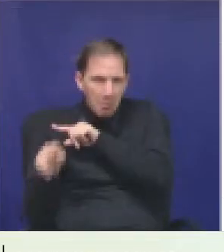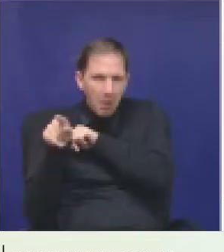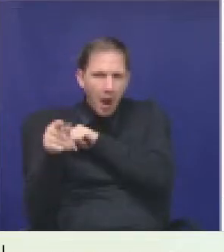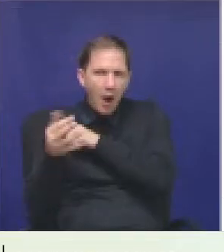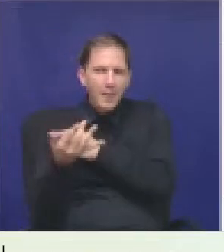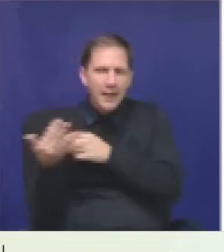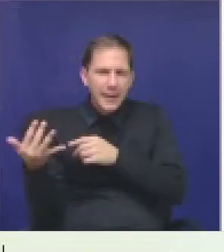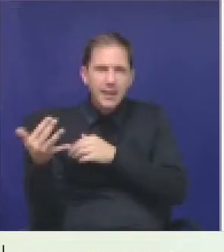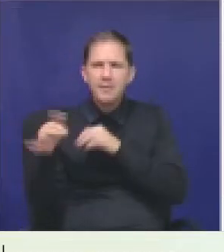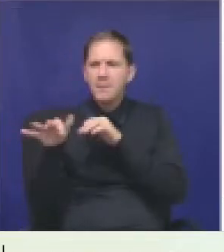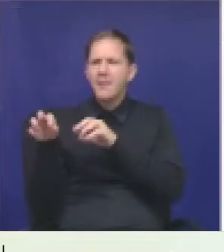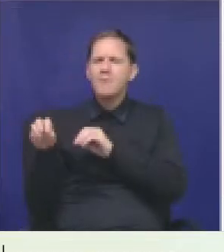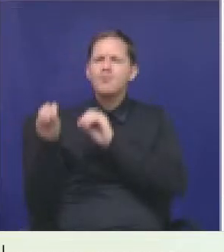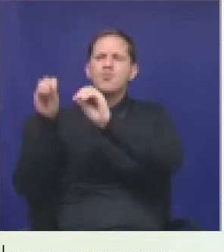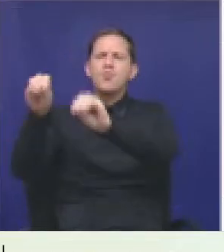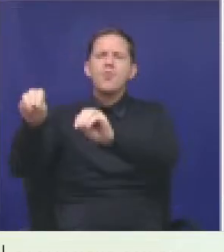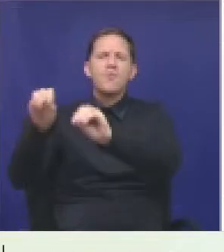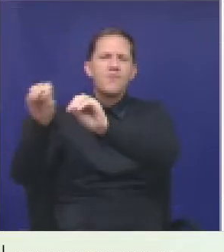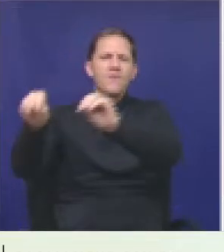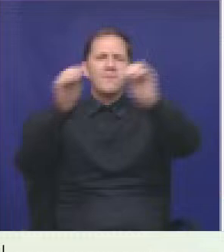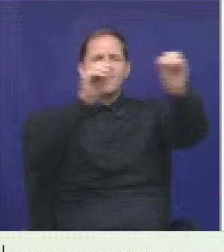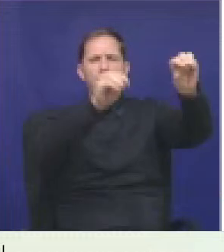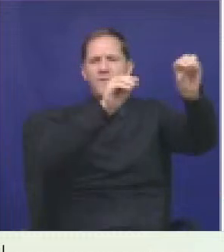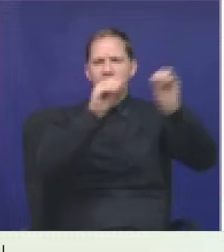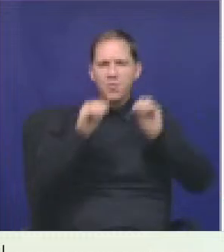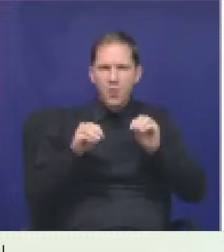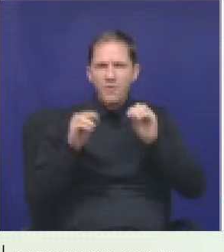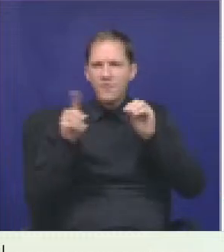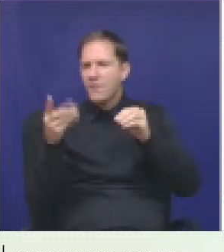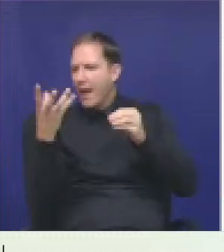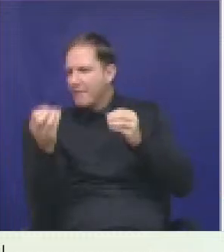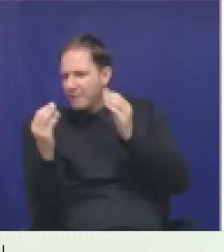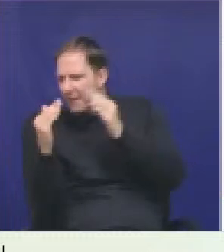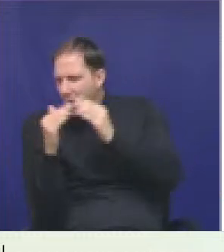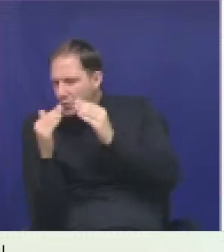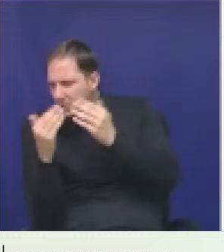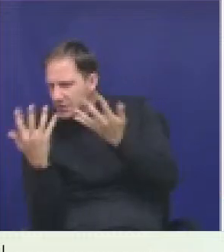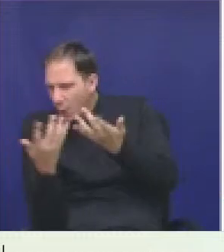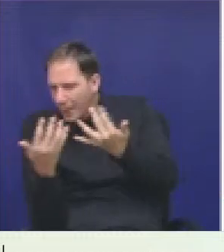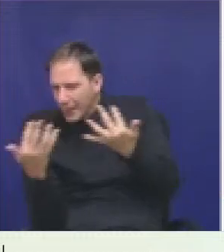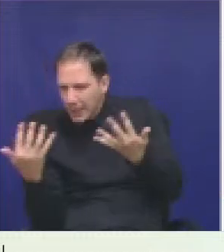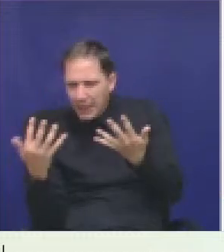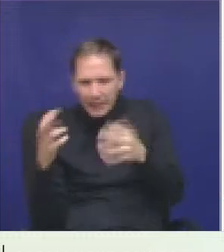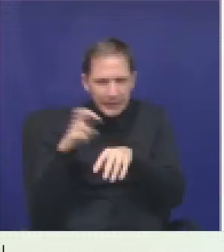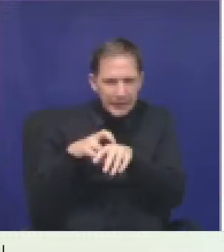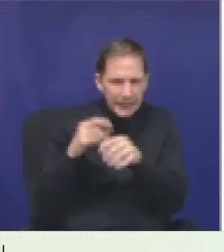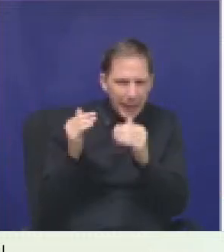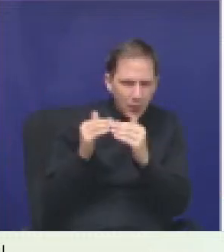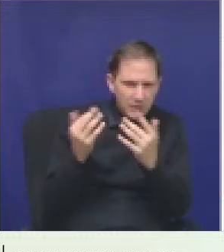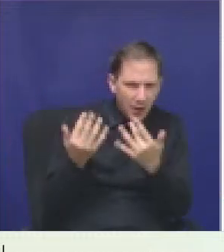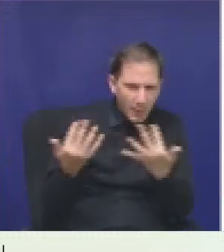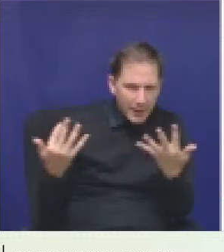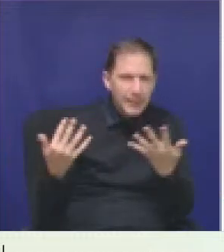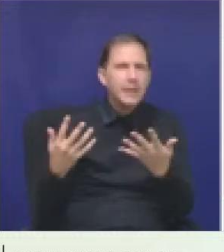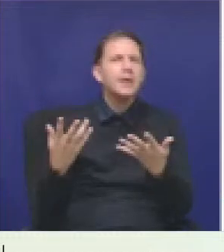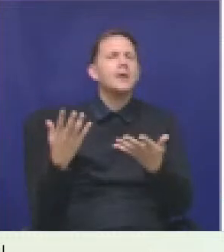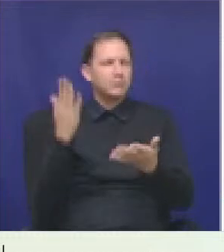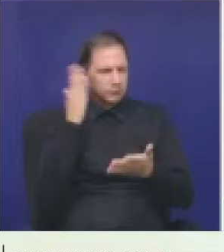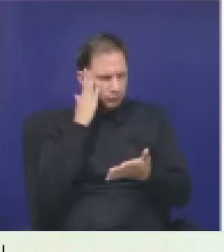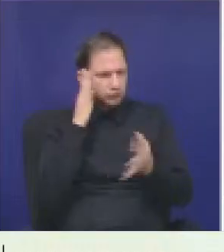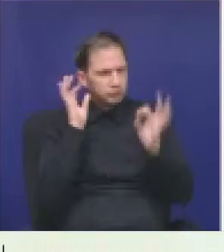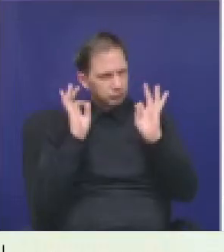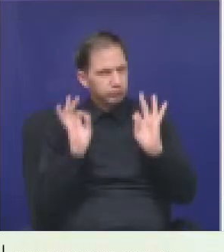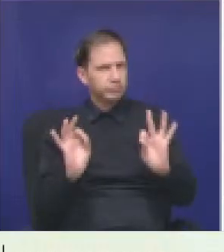patterns, service delivery, and access to housing, the National Statistics Office helps government and relief agencies respond